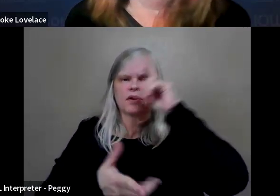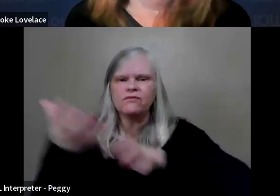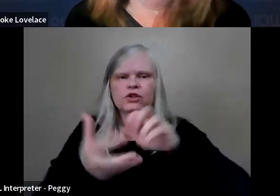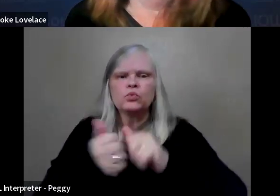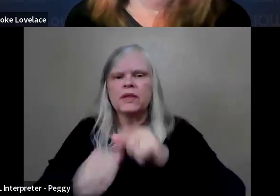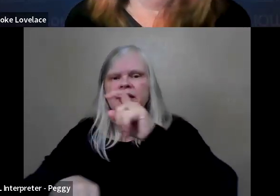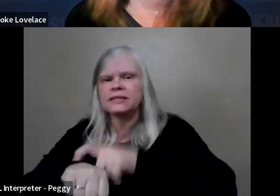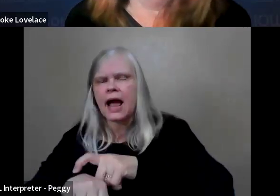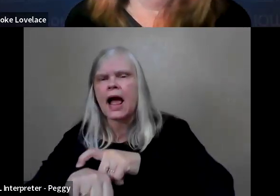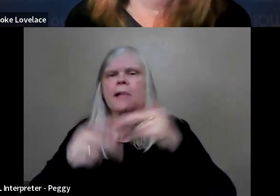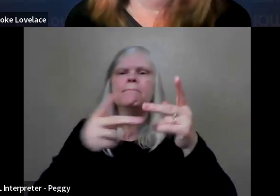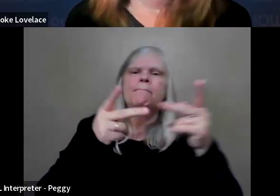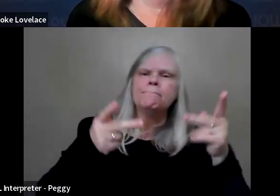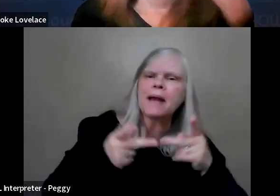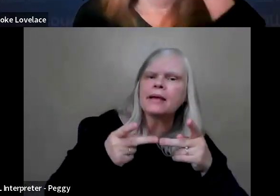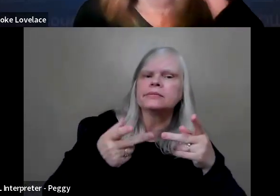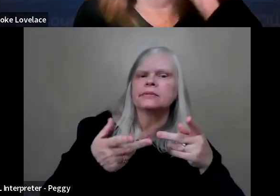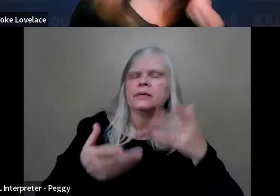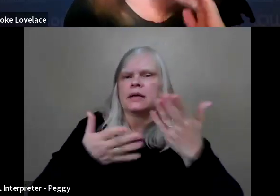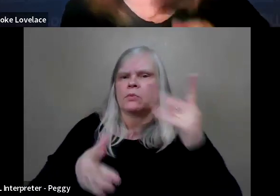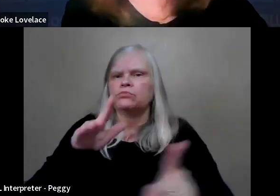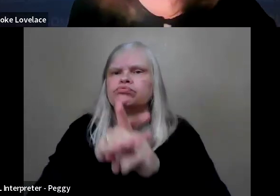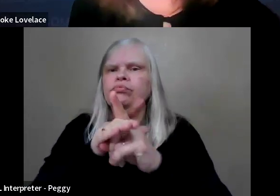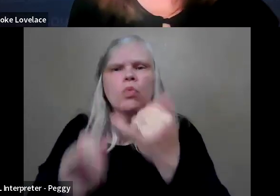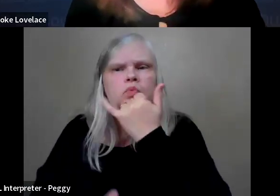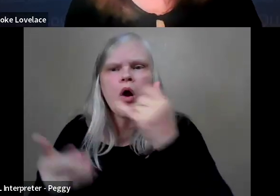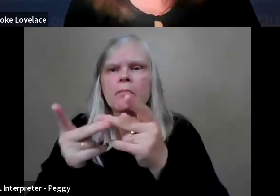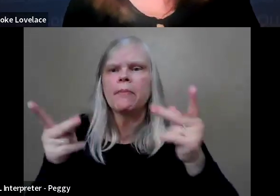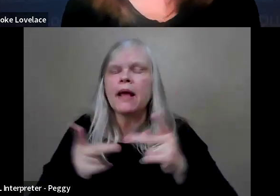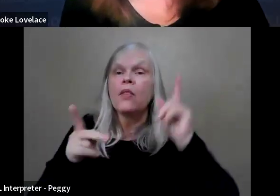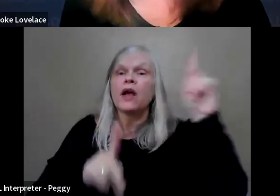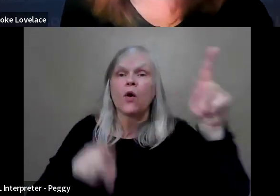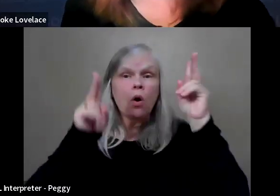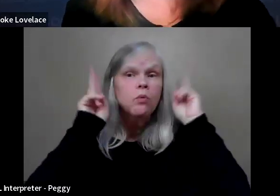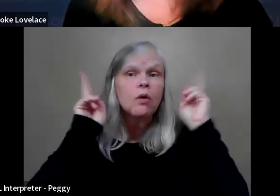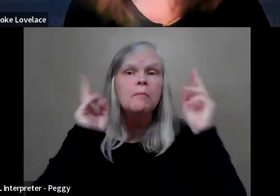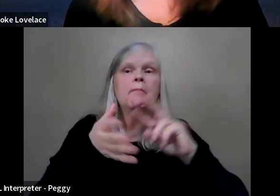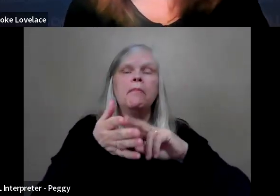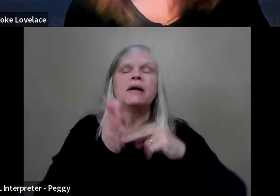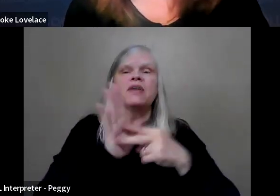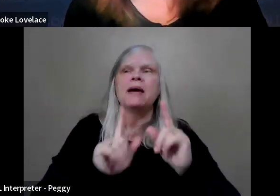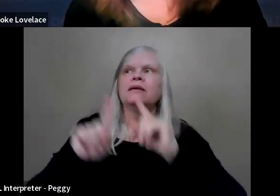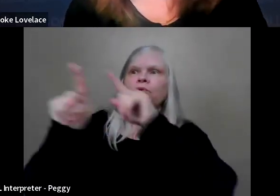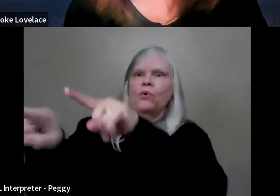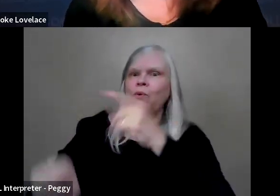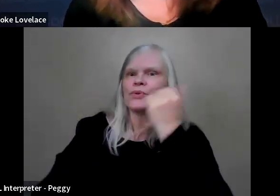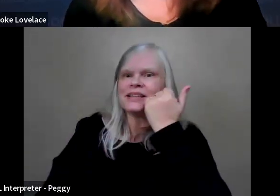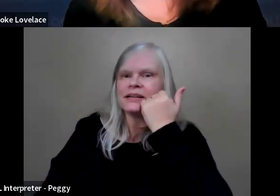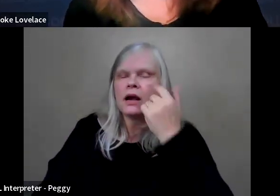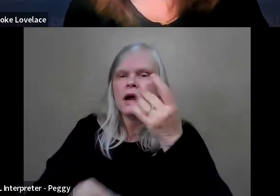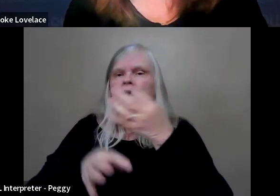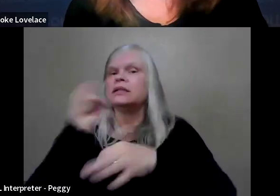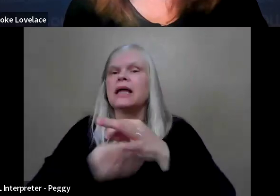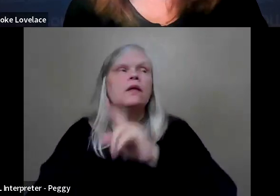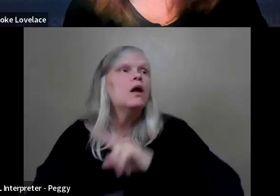someone showing up at the wrong place at the wrong time. Maybe they show up at their hair salon and they meant to go to their dentist office, or they show up